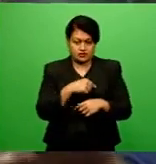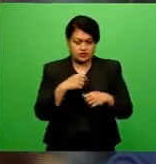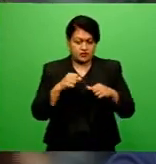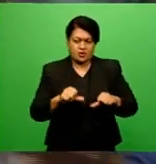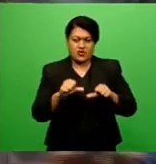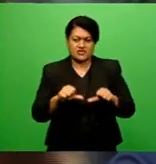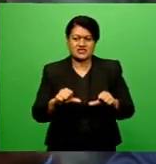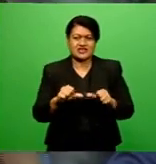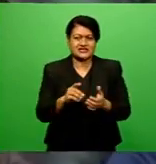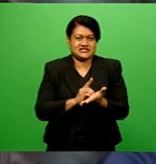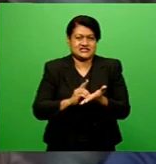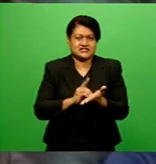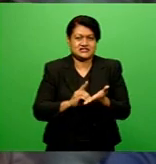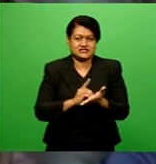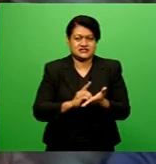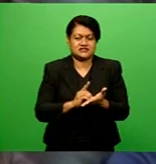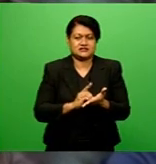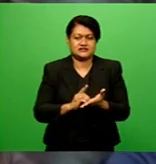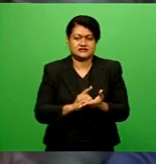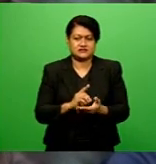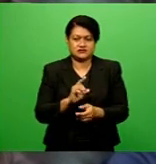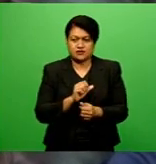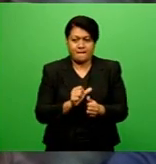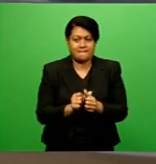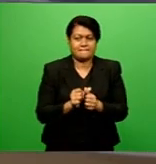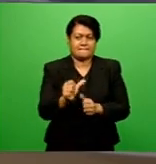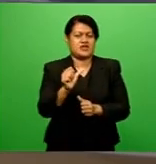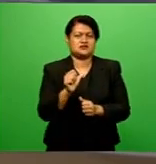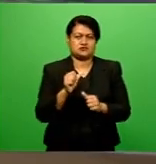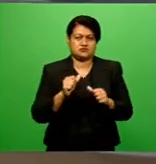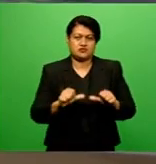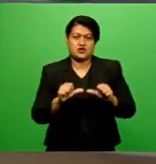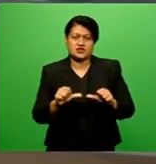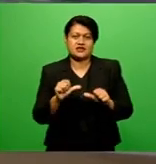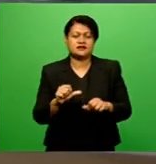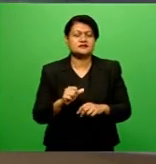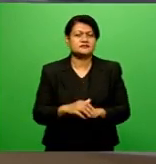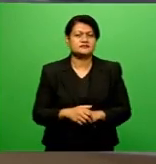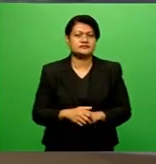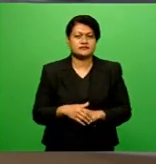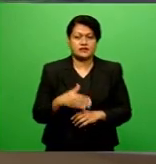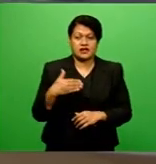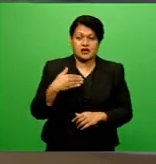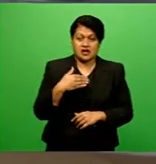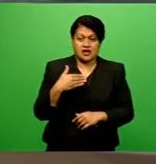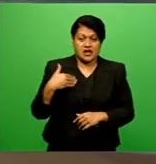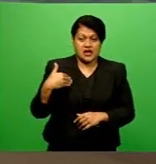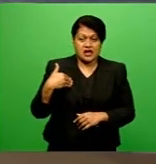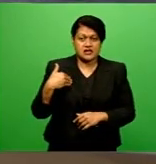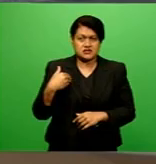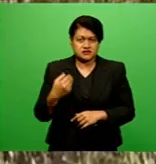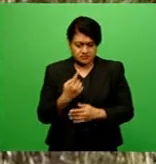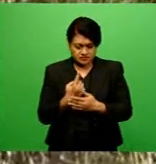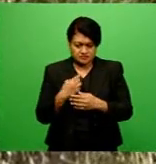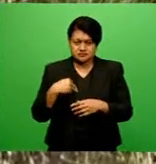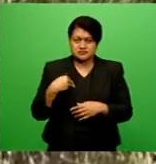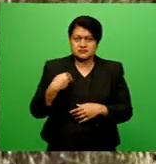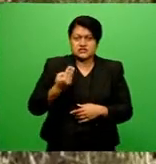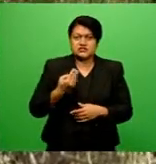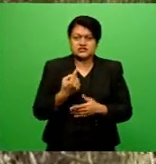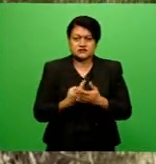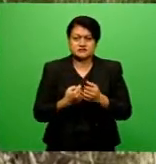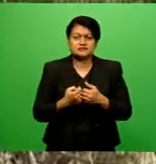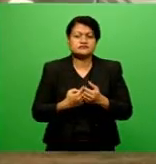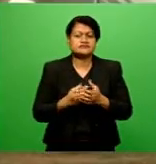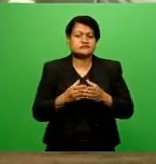there won't be any outbreak after this Yasa. The Health Ministry earlier deployed a team of logistic officers to mitigate the